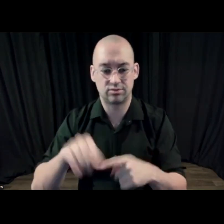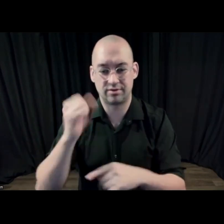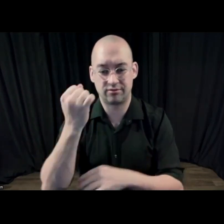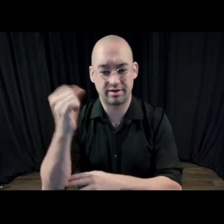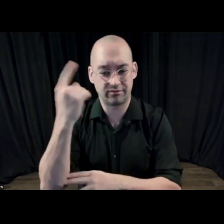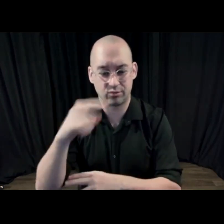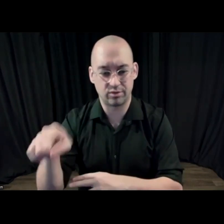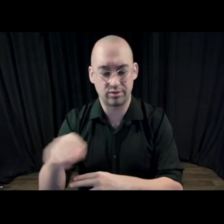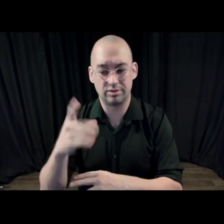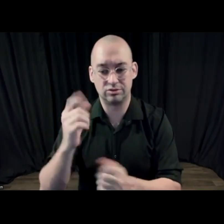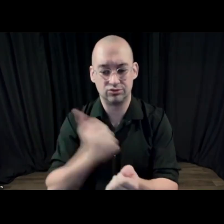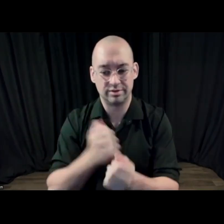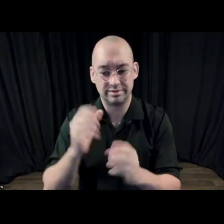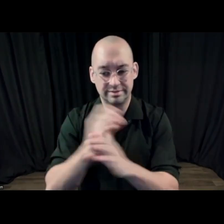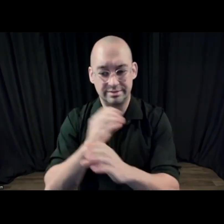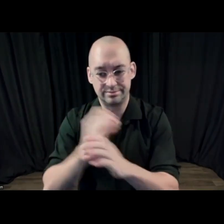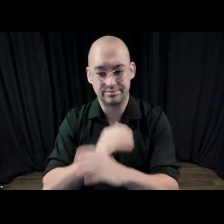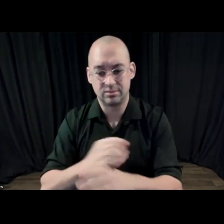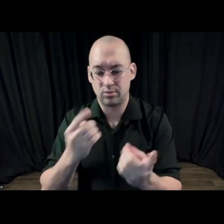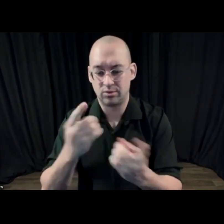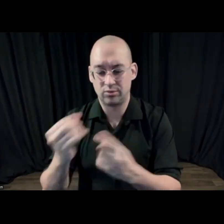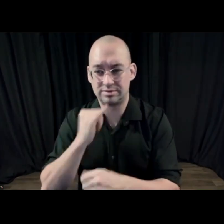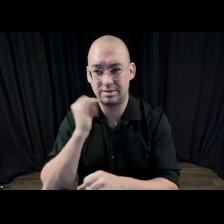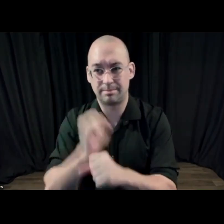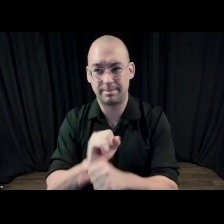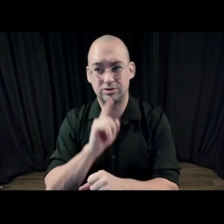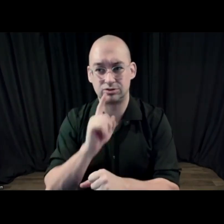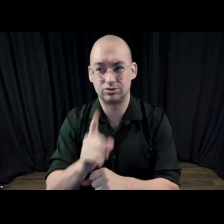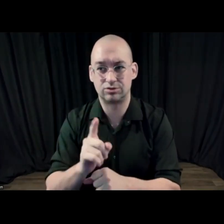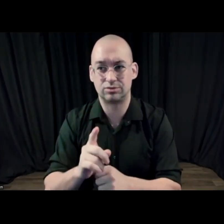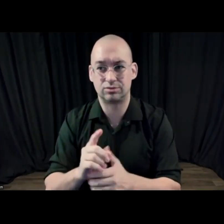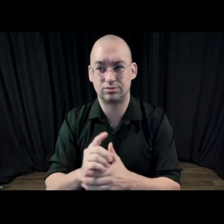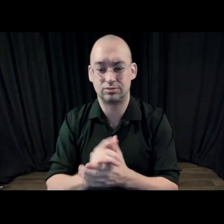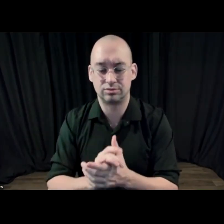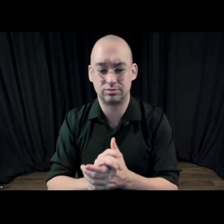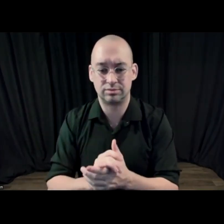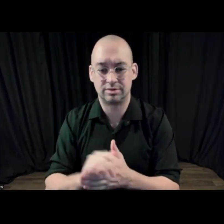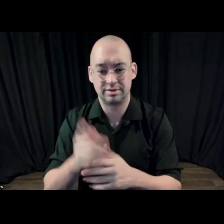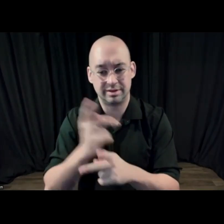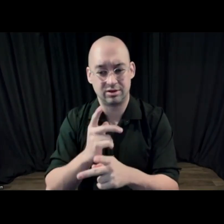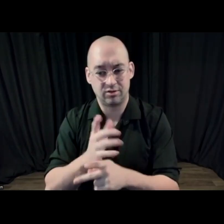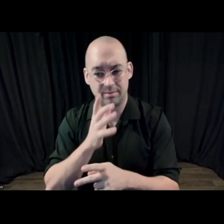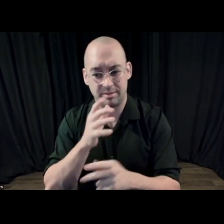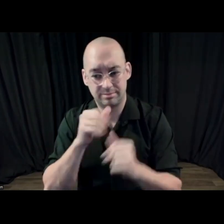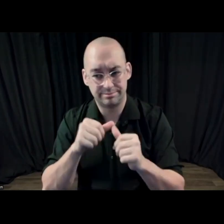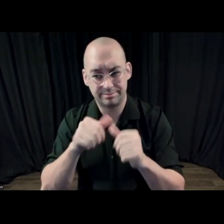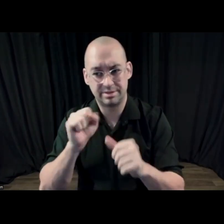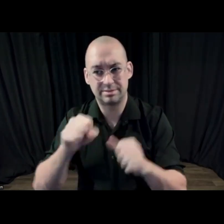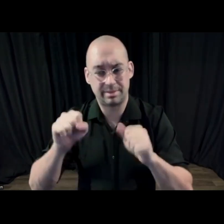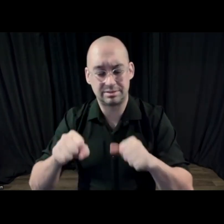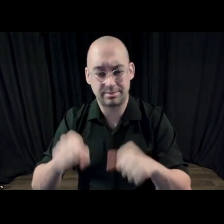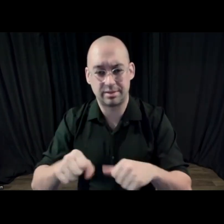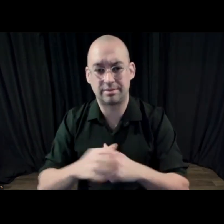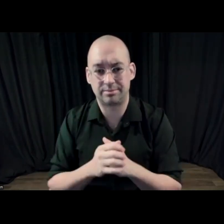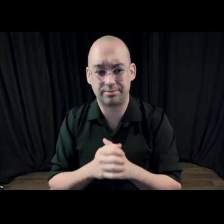When really what I'm just trying to do is make sure that I can provide the best quality of care for my mom as possible. And